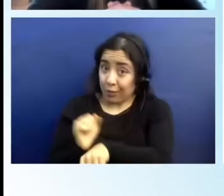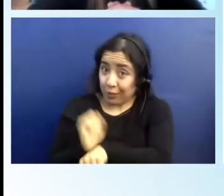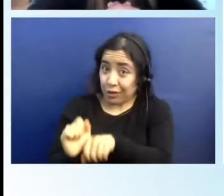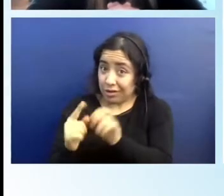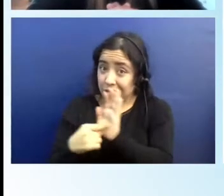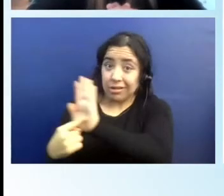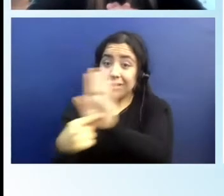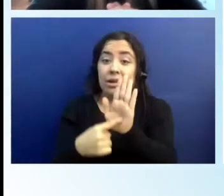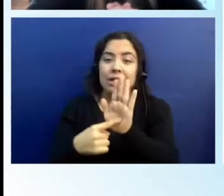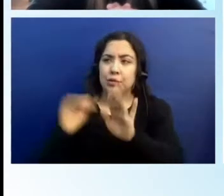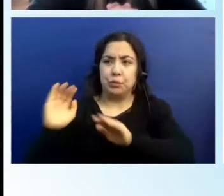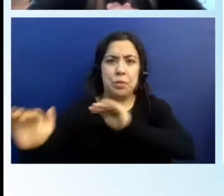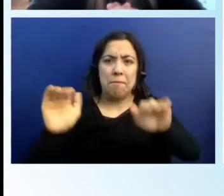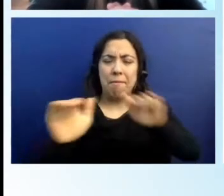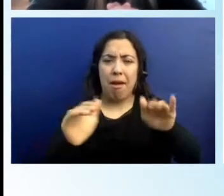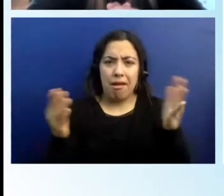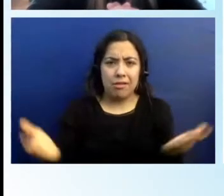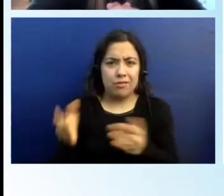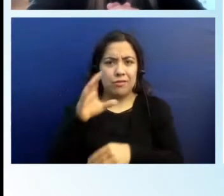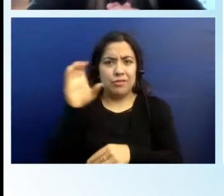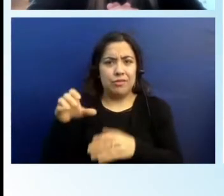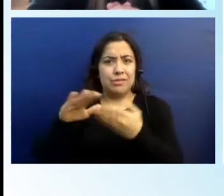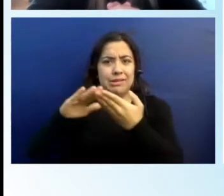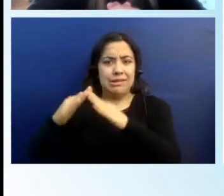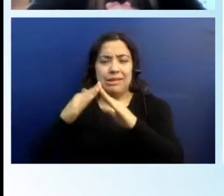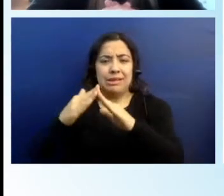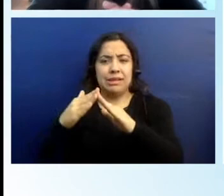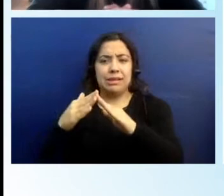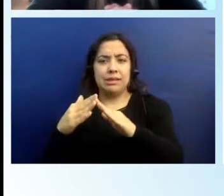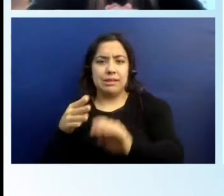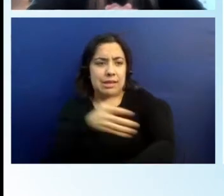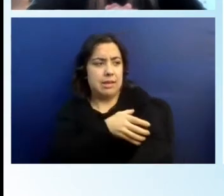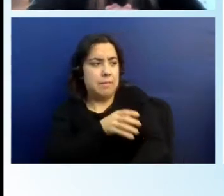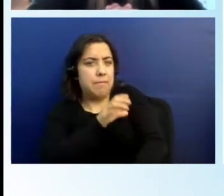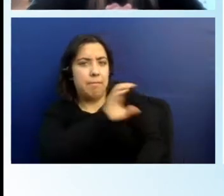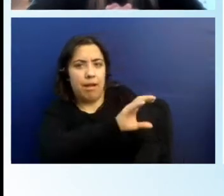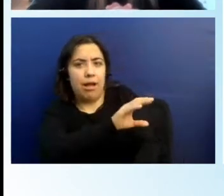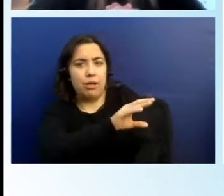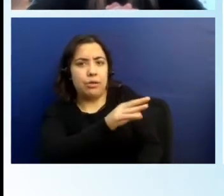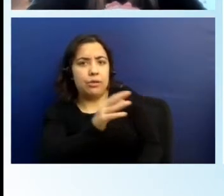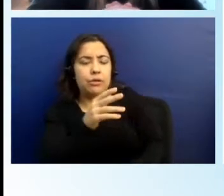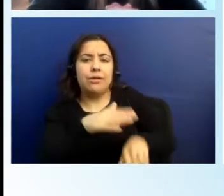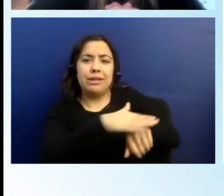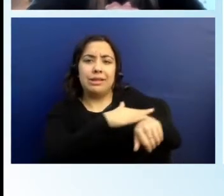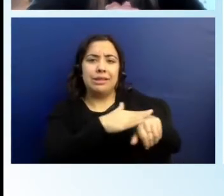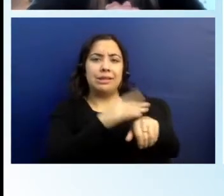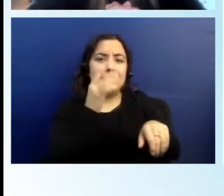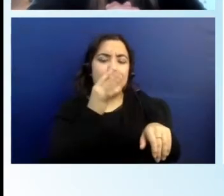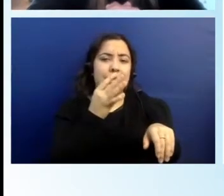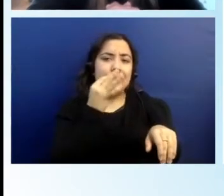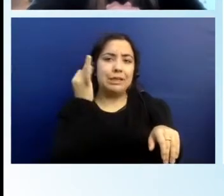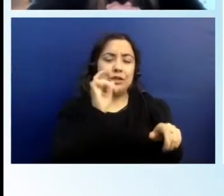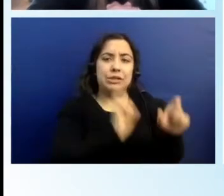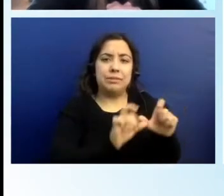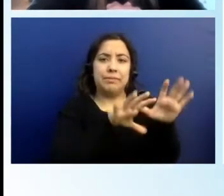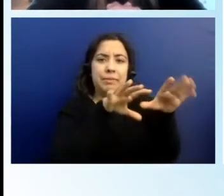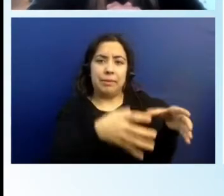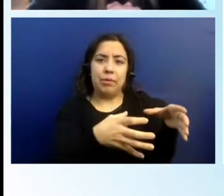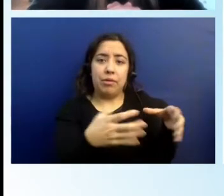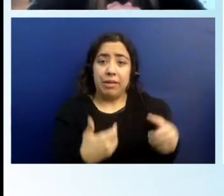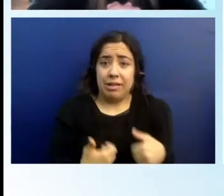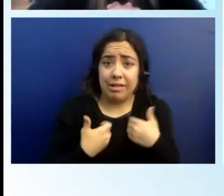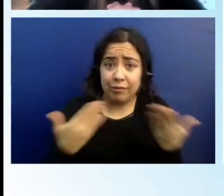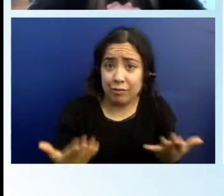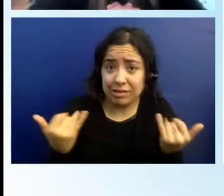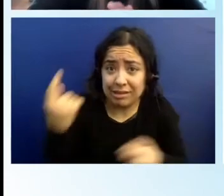city, empowering the indigenous people that occupy, you know, this land today,